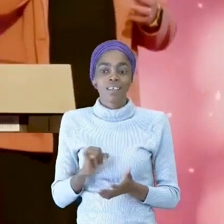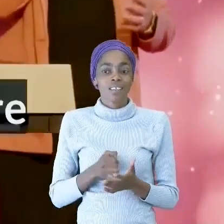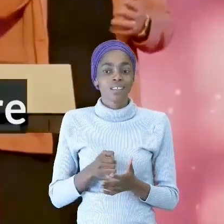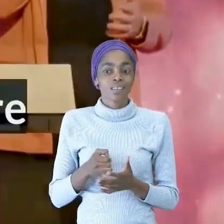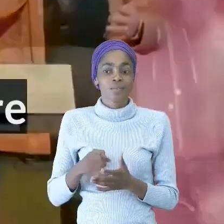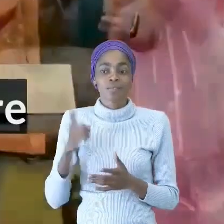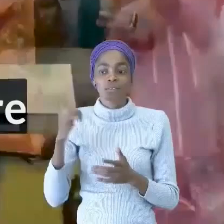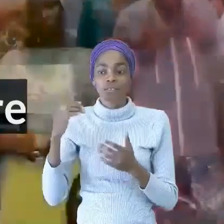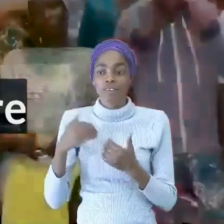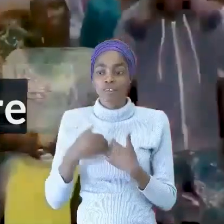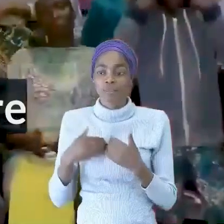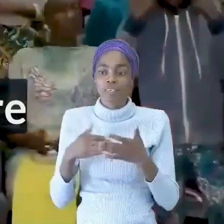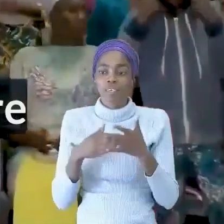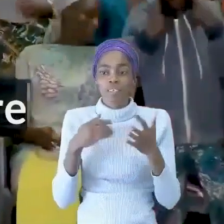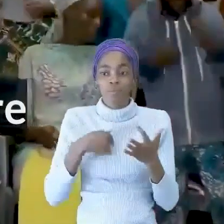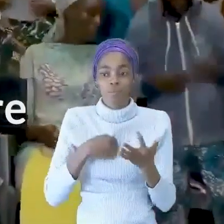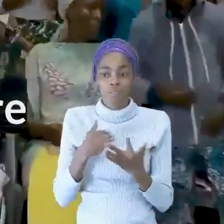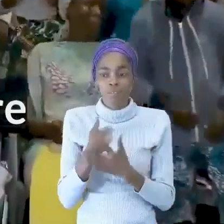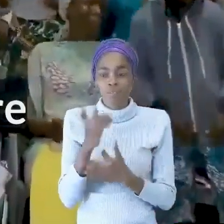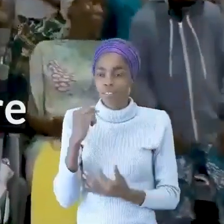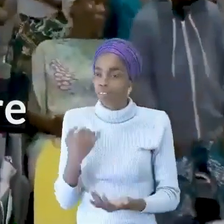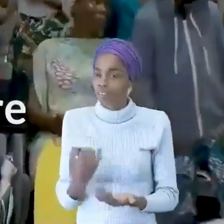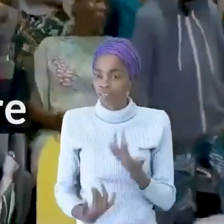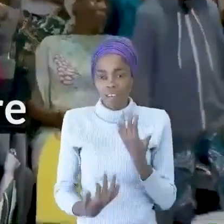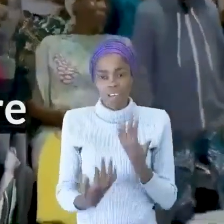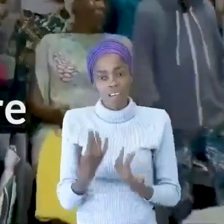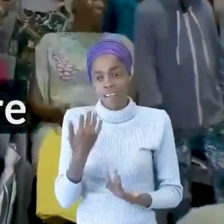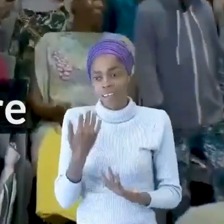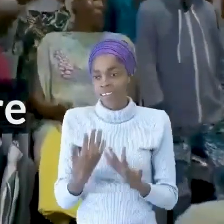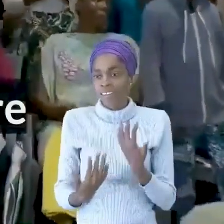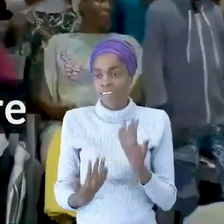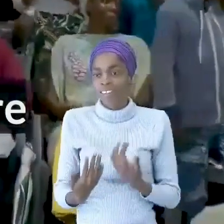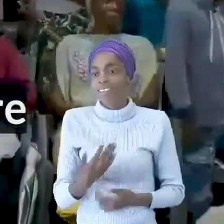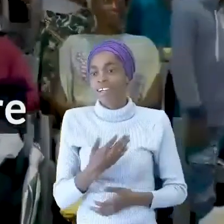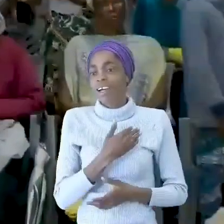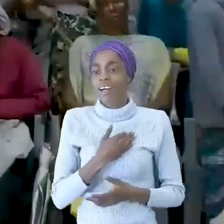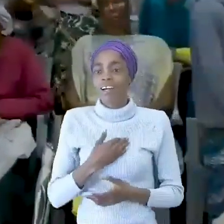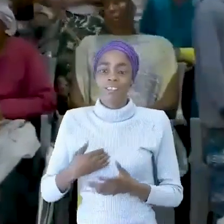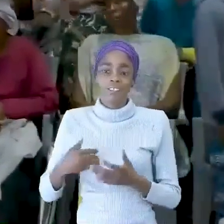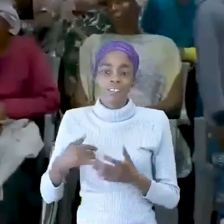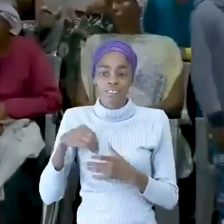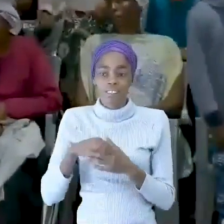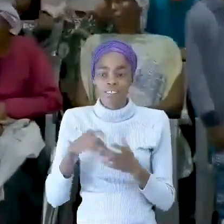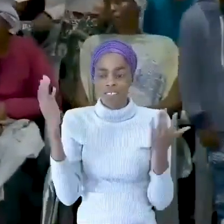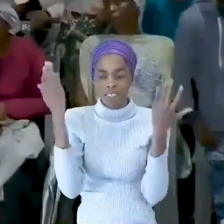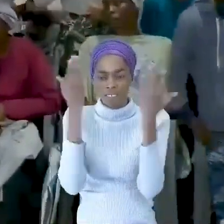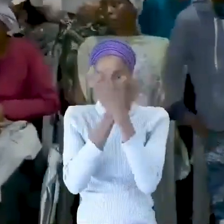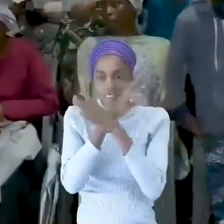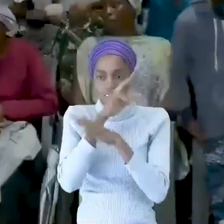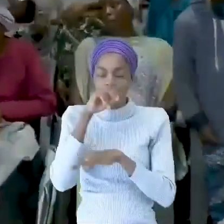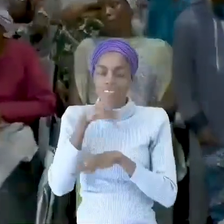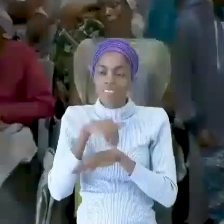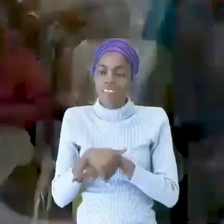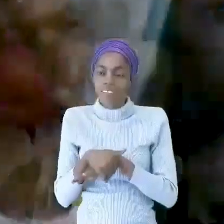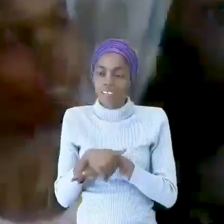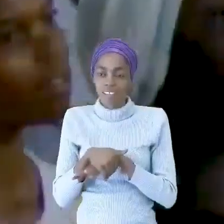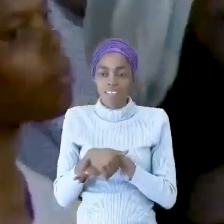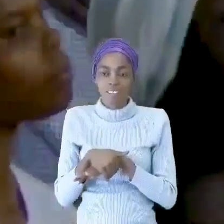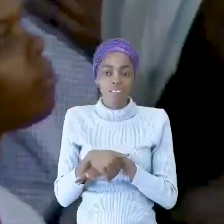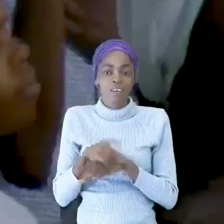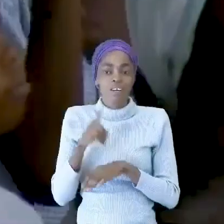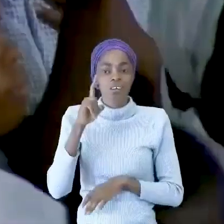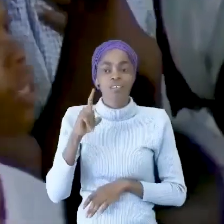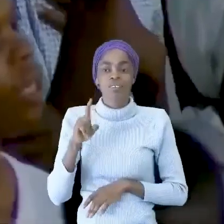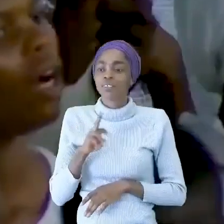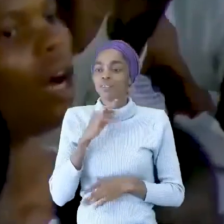voice. You have led me through the fire. In darkest night, you